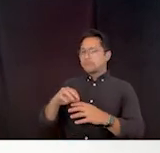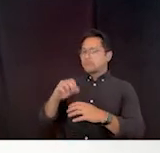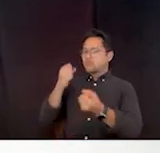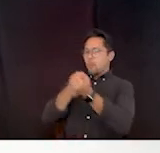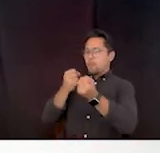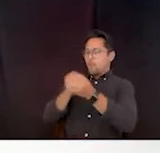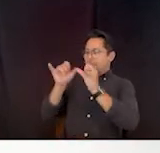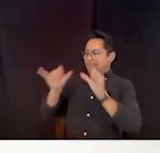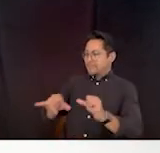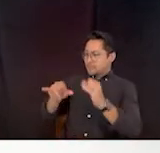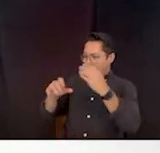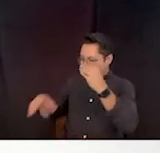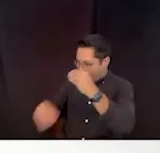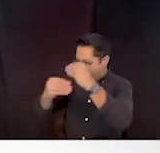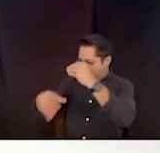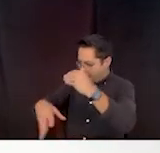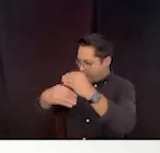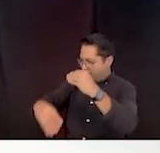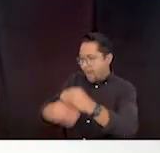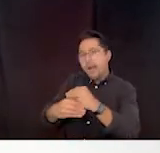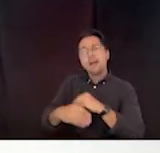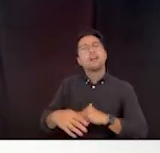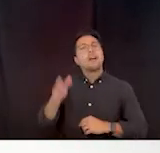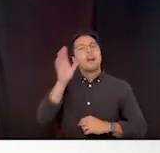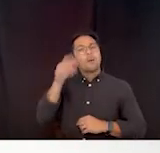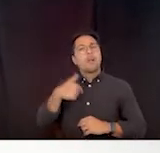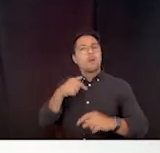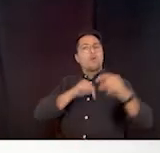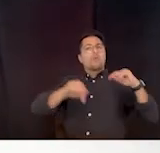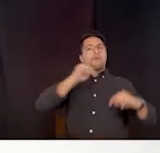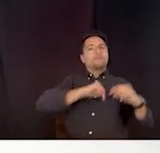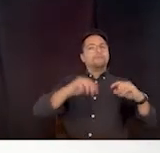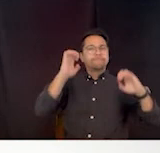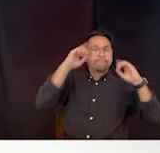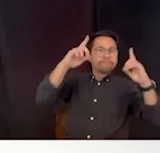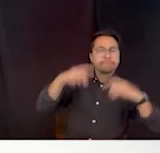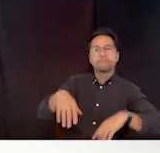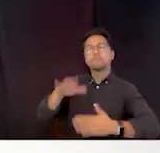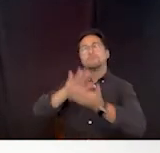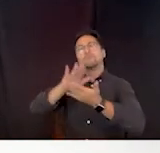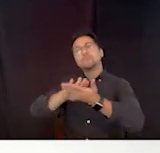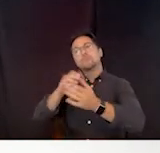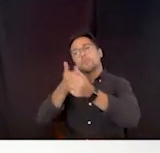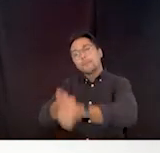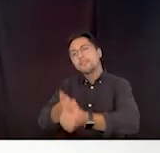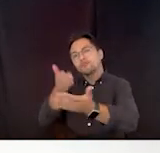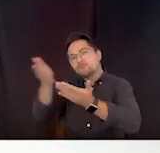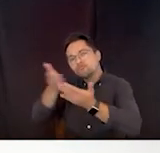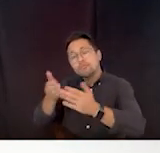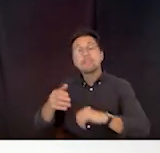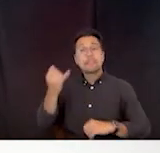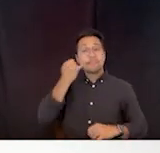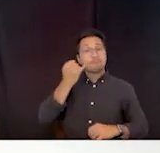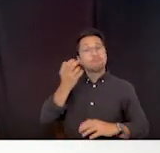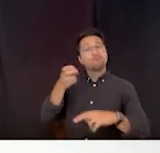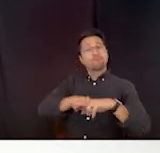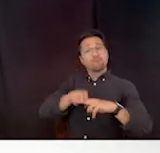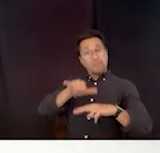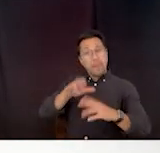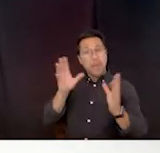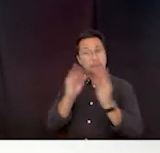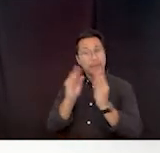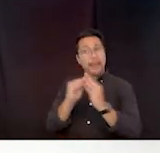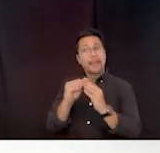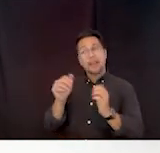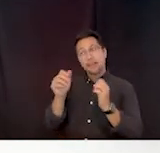support system. With that, I'm going to go back to our educational and our school-based services. When you're sitting in that meeting as the parent, you're often sat